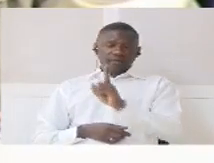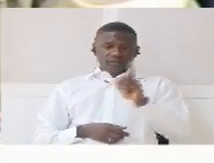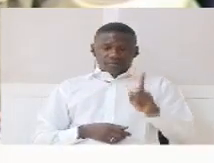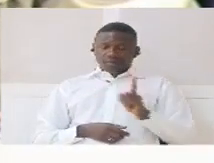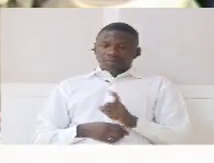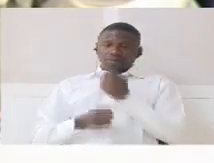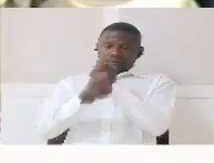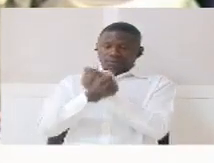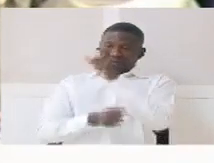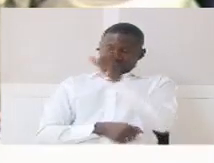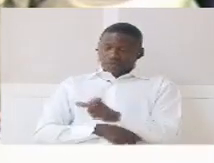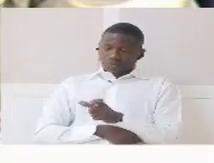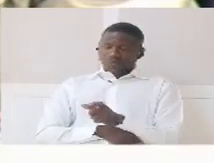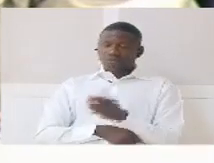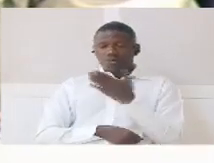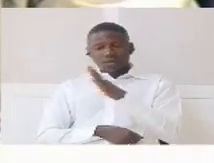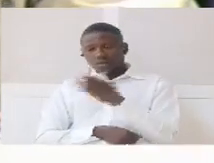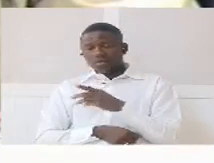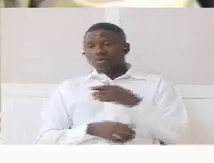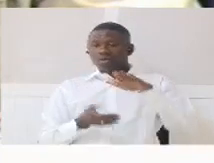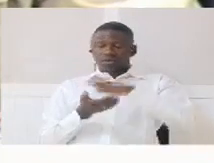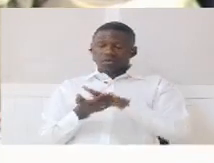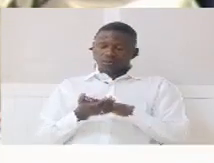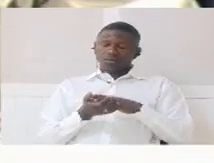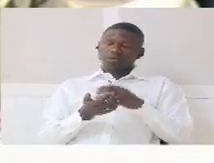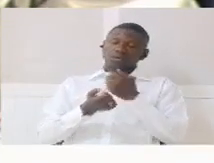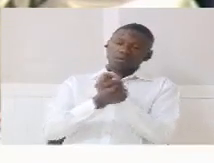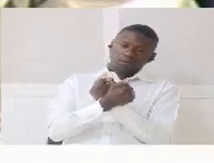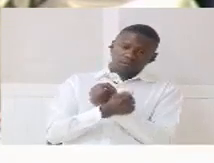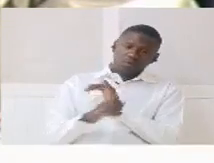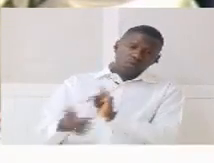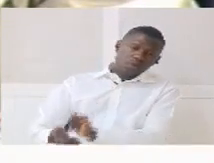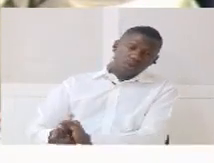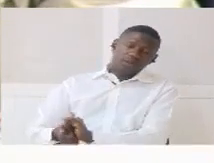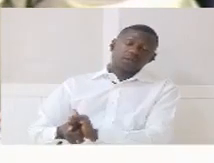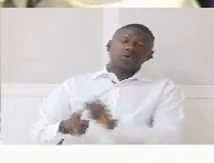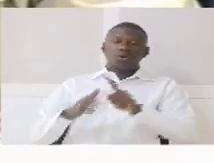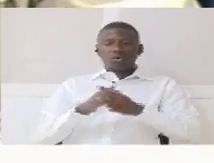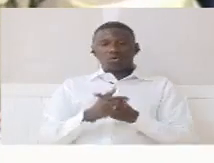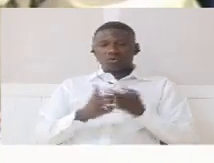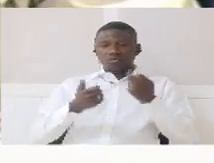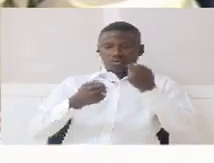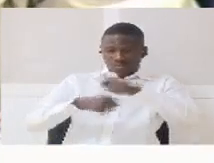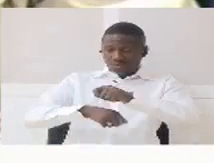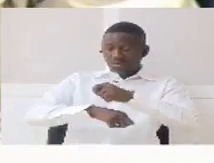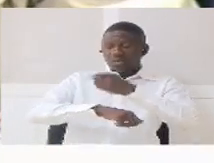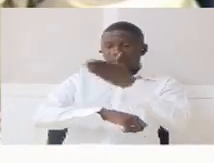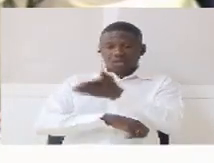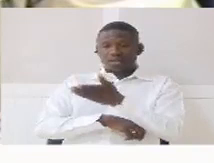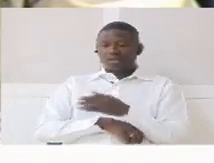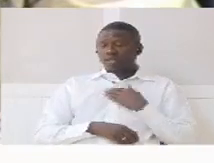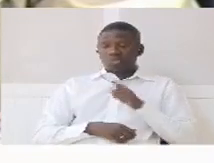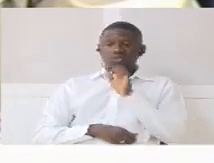Because every prisoner, whether remind Lomitubang, whether you are on remand, convict Lomitubang, or you are convicted, entitlement let. That is